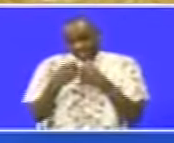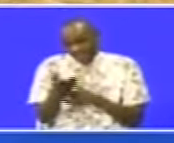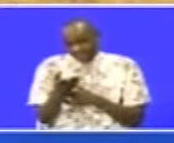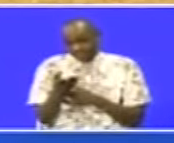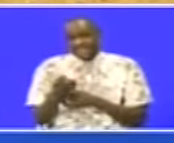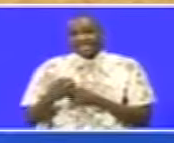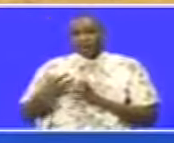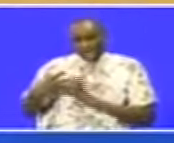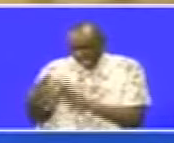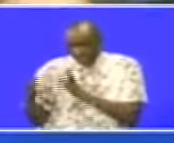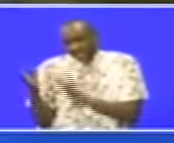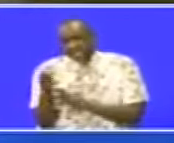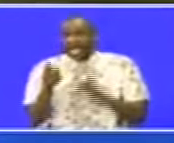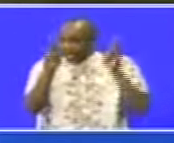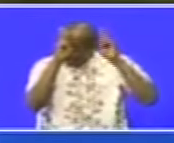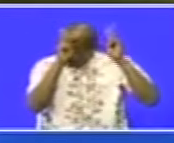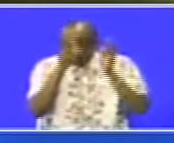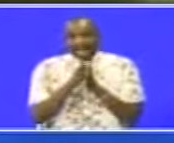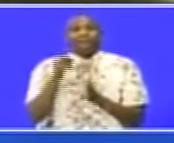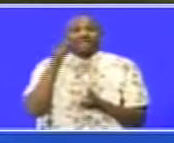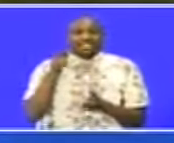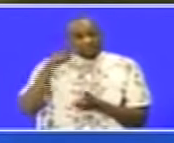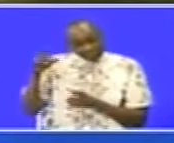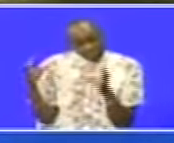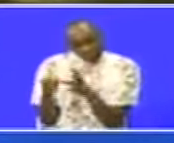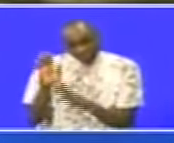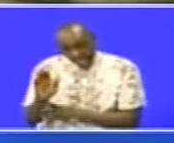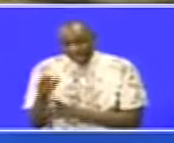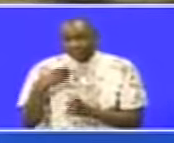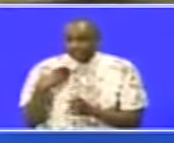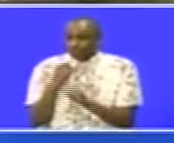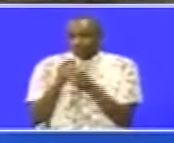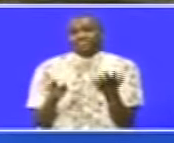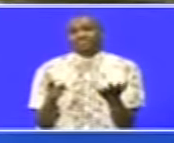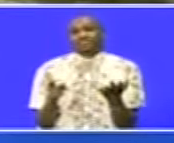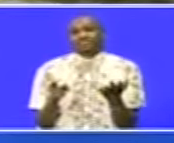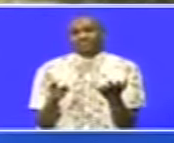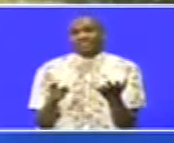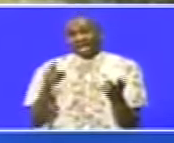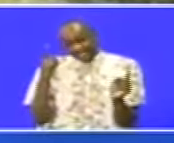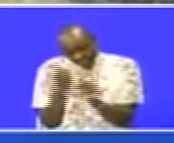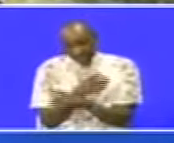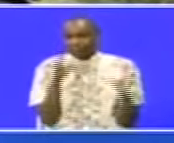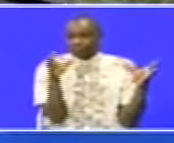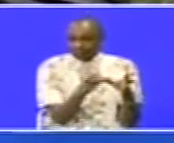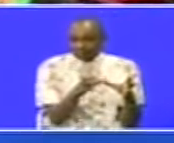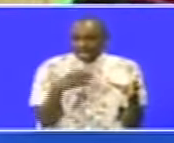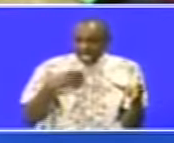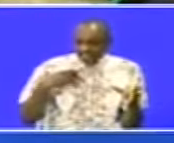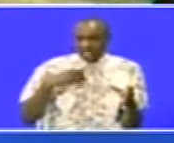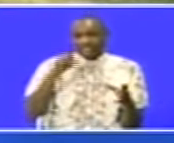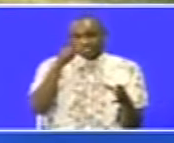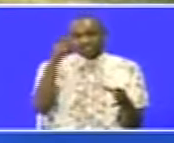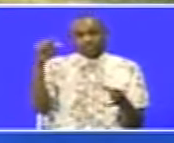rugby, after yesterday's loss to Kakamega, Maseno regrouped to bank a 21-3 victory over Kangaroo School. In another match, Mangu outmuscled St. George's